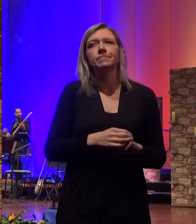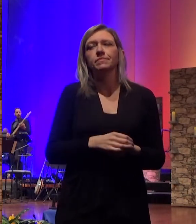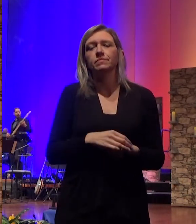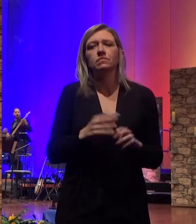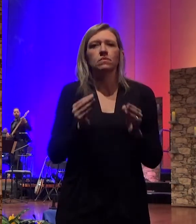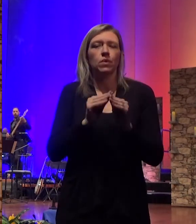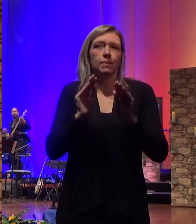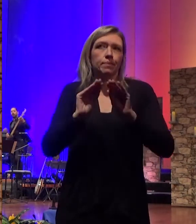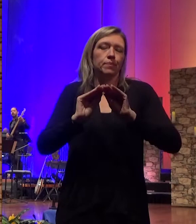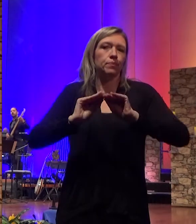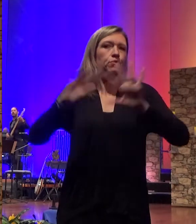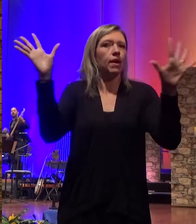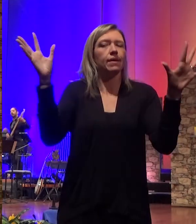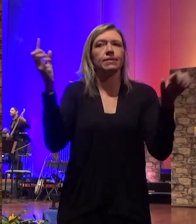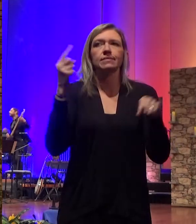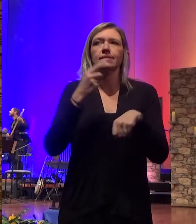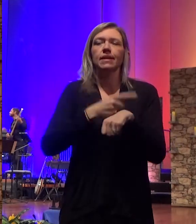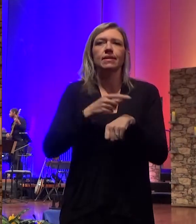brighter